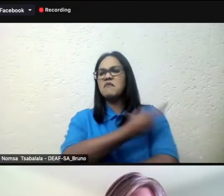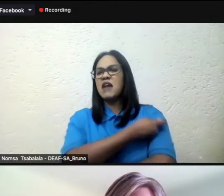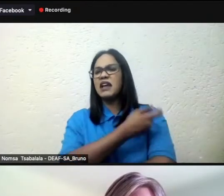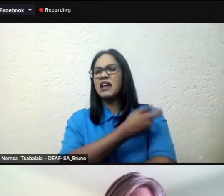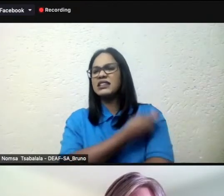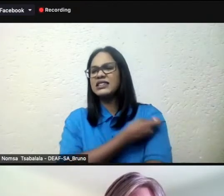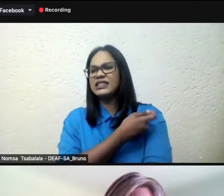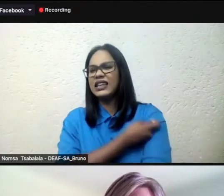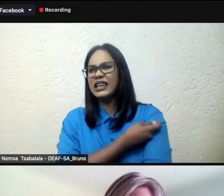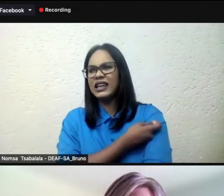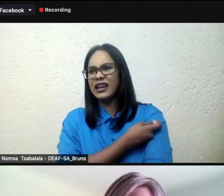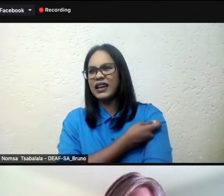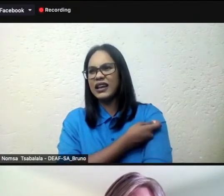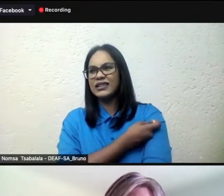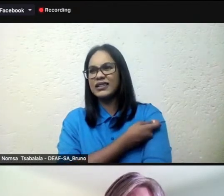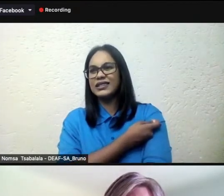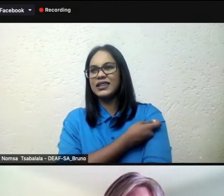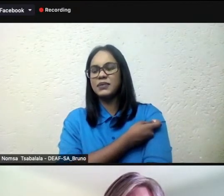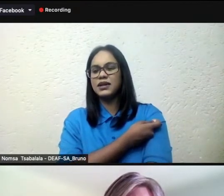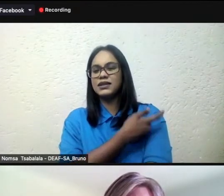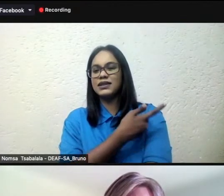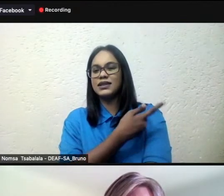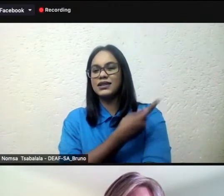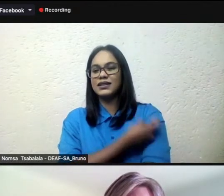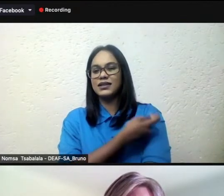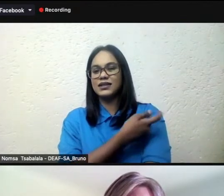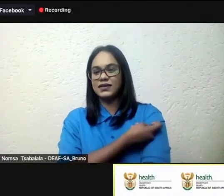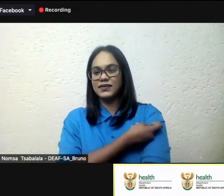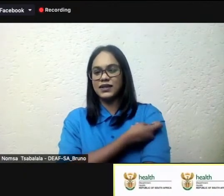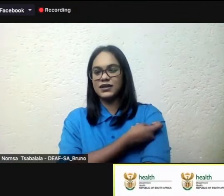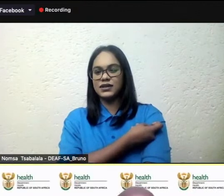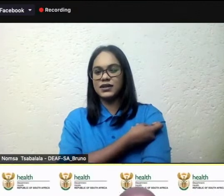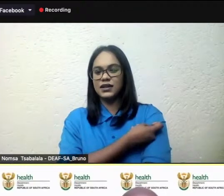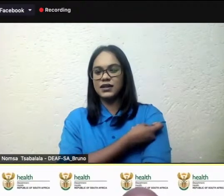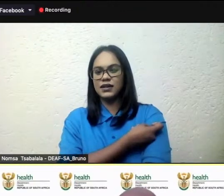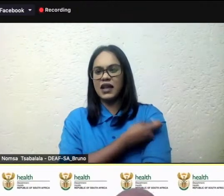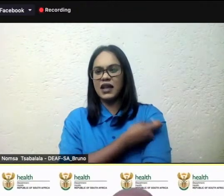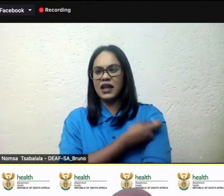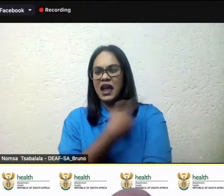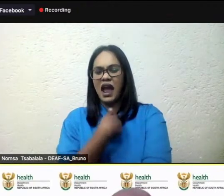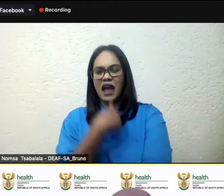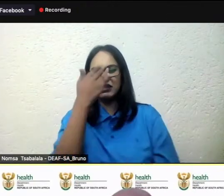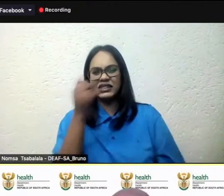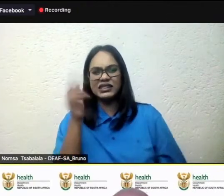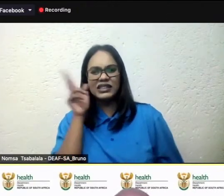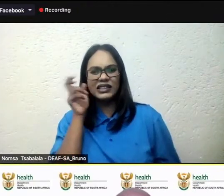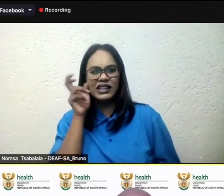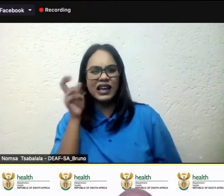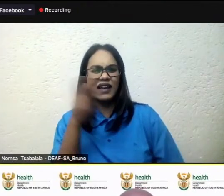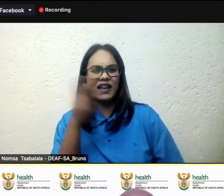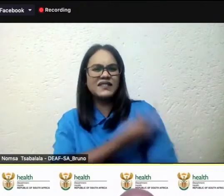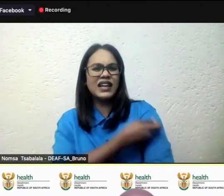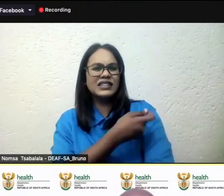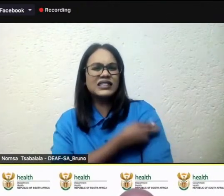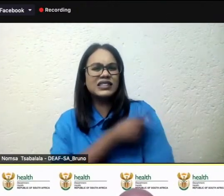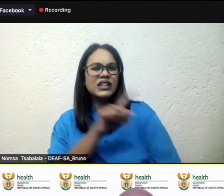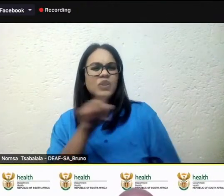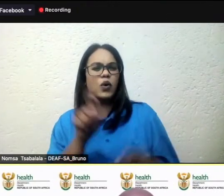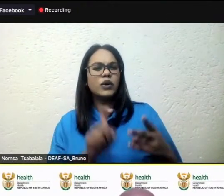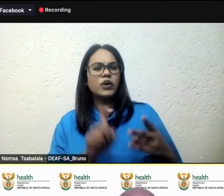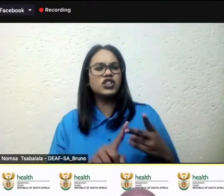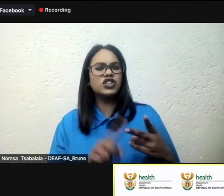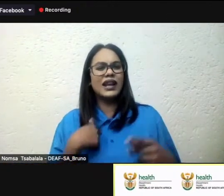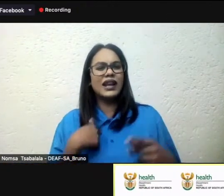full question. There was something, Foster, maybe you could repeat. There was something on vaccine escape, which I thought